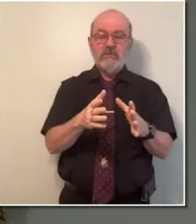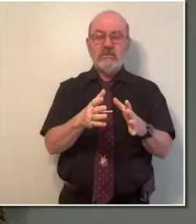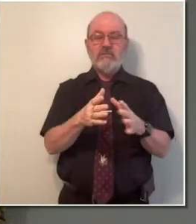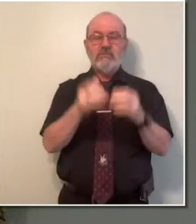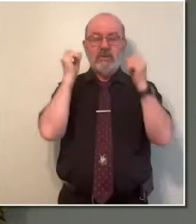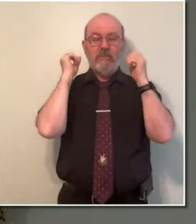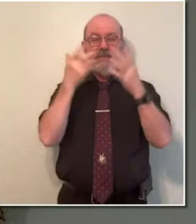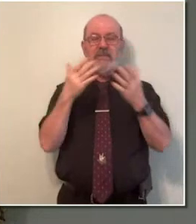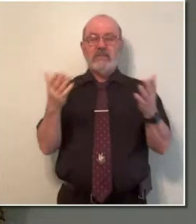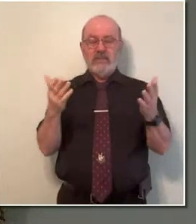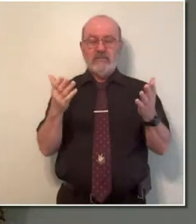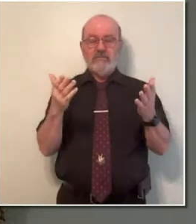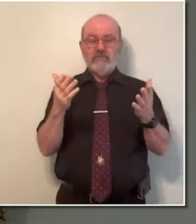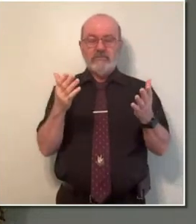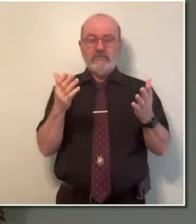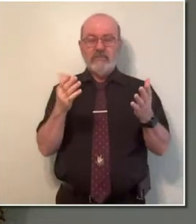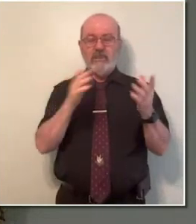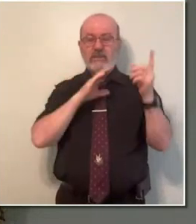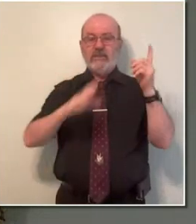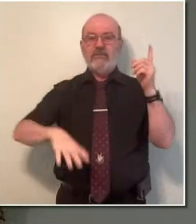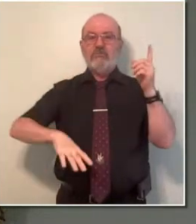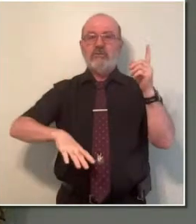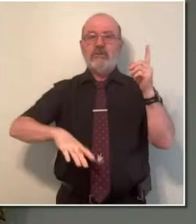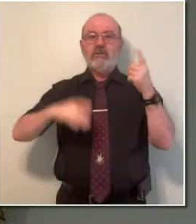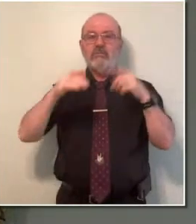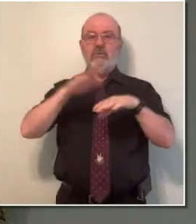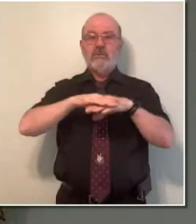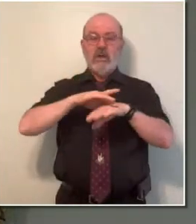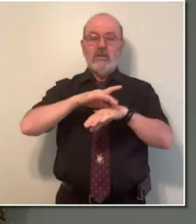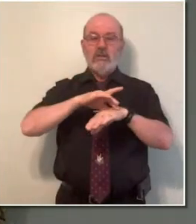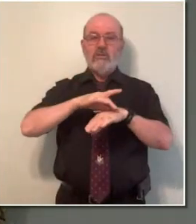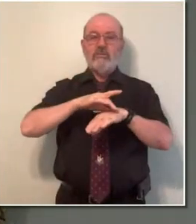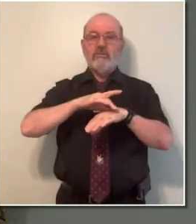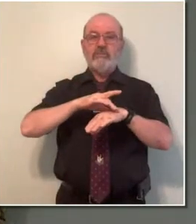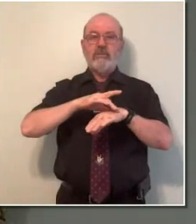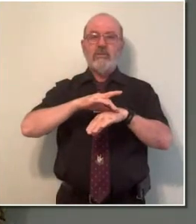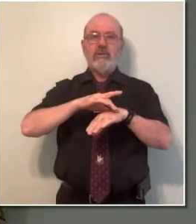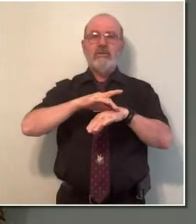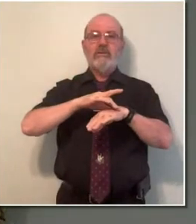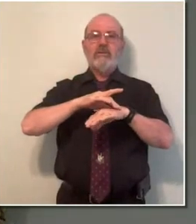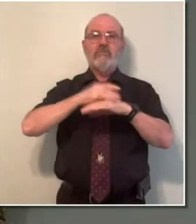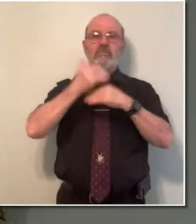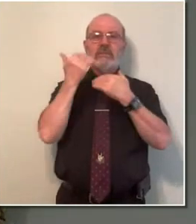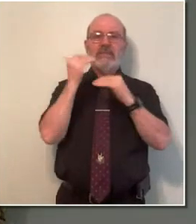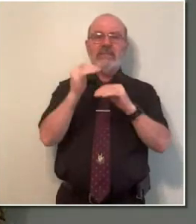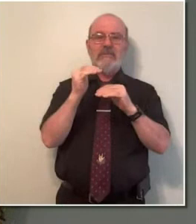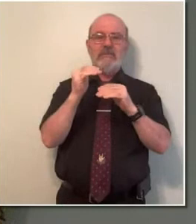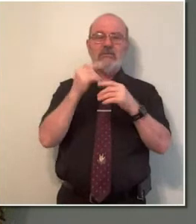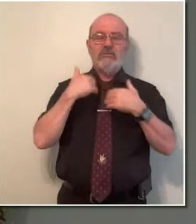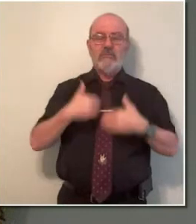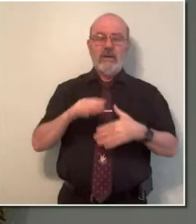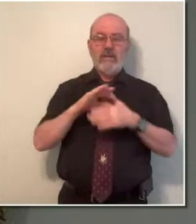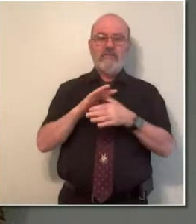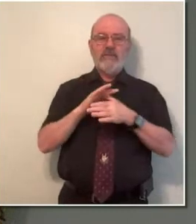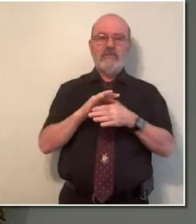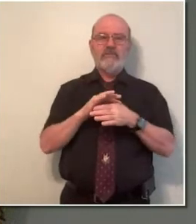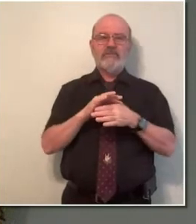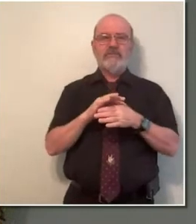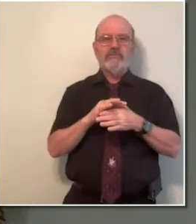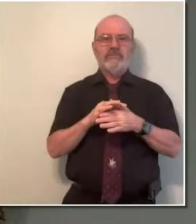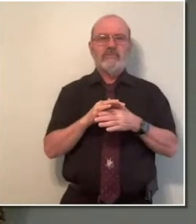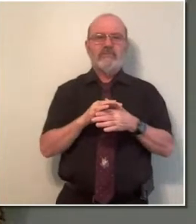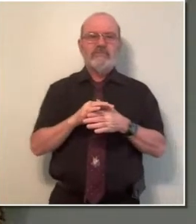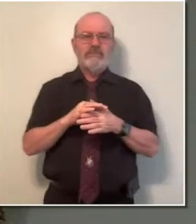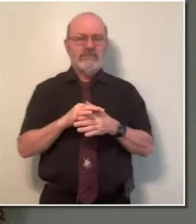thing. Christ, while he was on this earth, was limited to a body of flesh. And I don't think I'd ever put the word limited